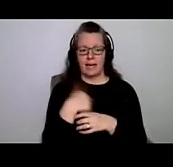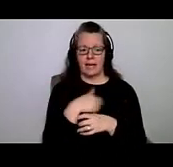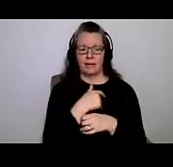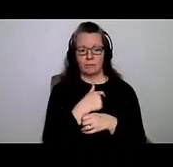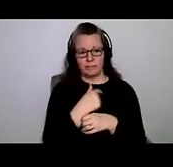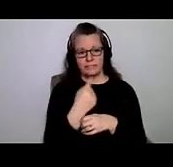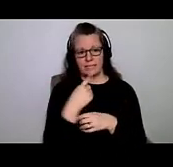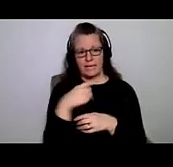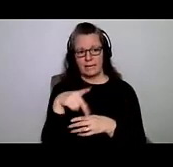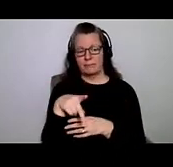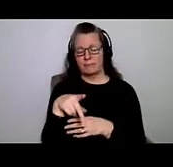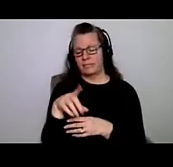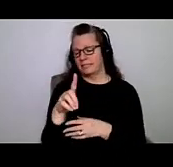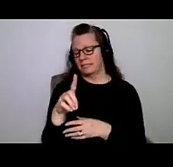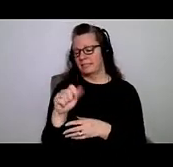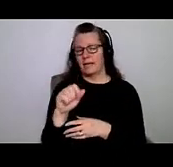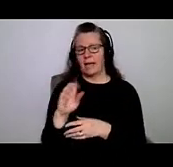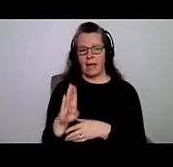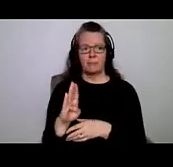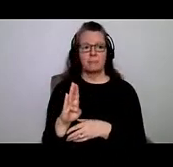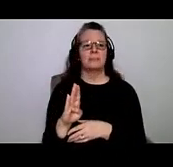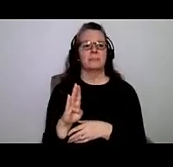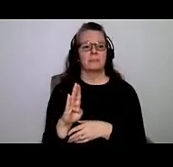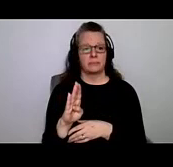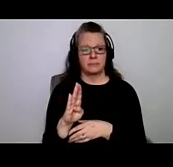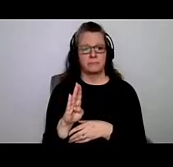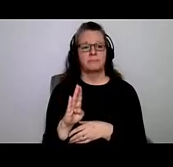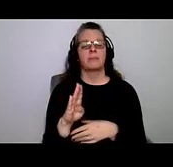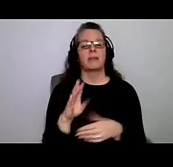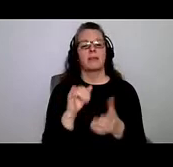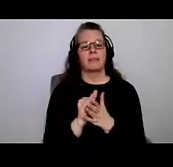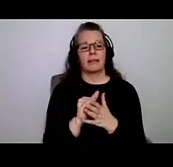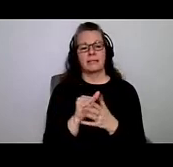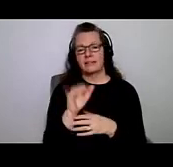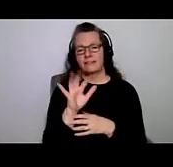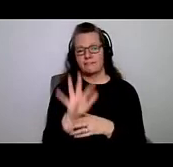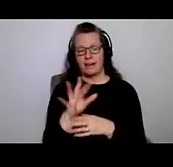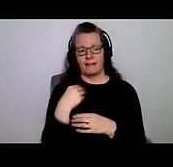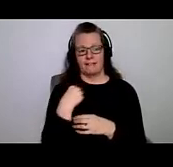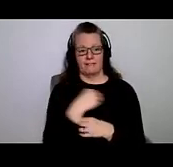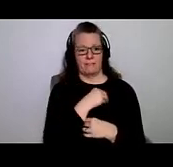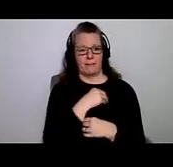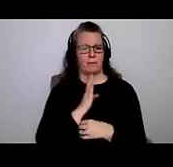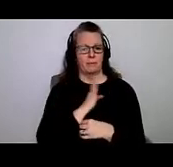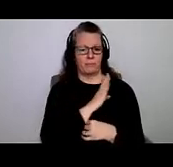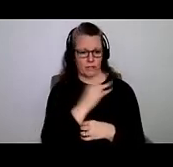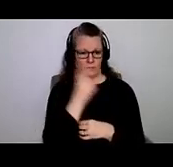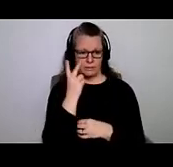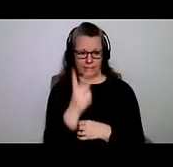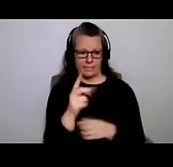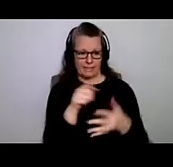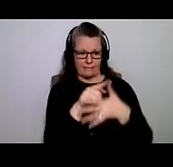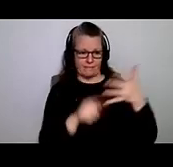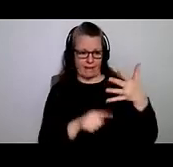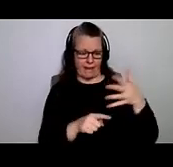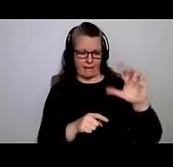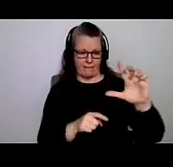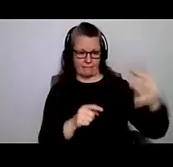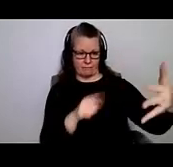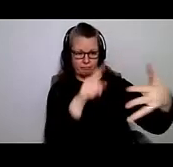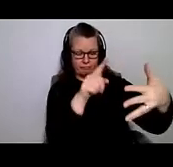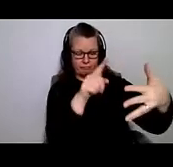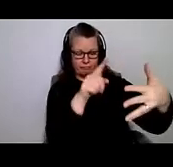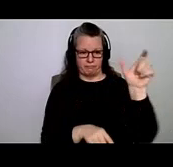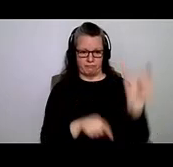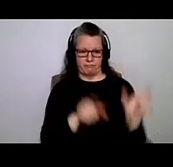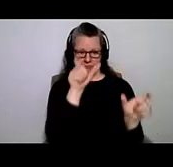PDAP, the Prescription Drug Affordability Board. So that is a 5-member board, and you see the 5 members here up on the screen.